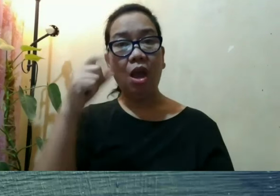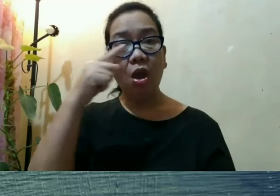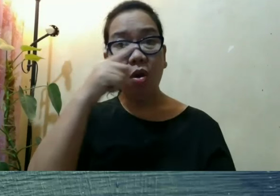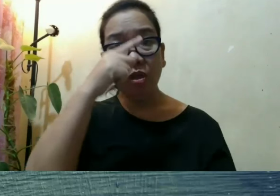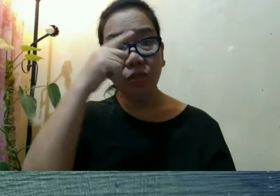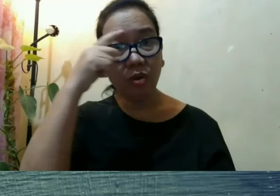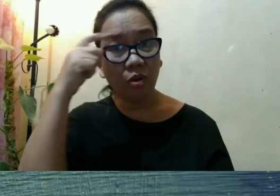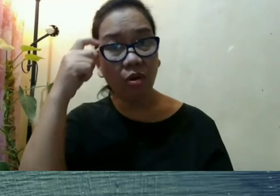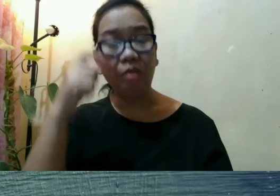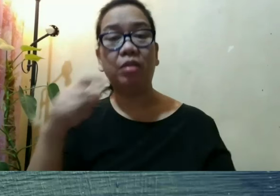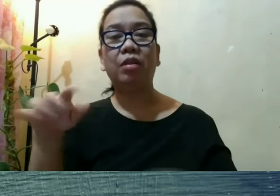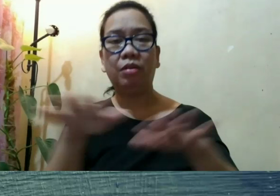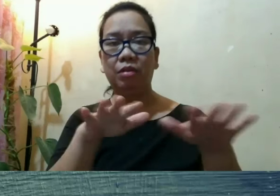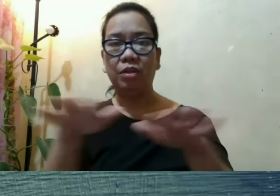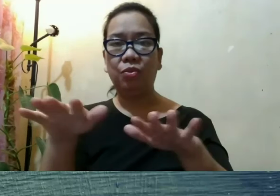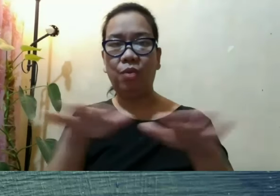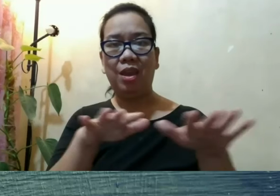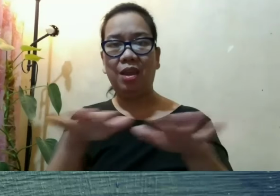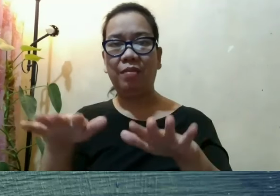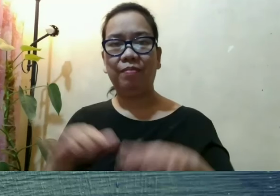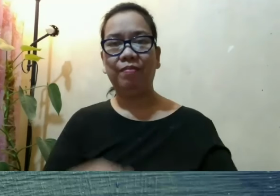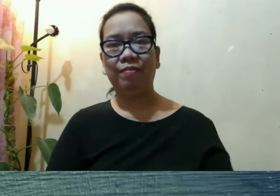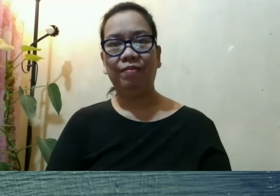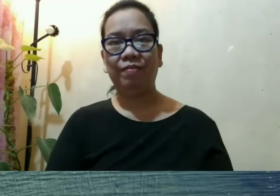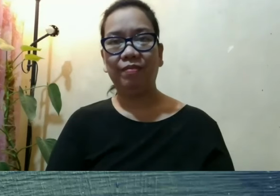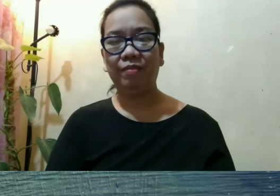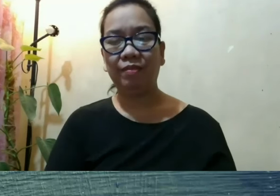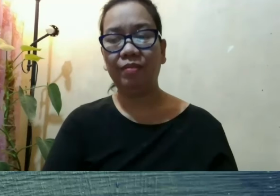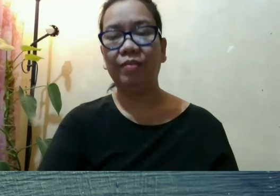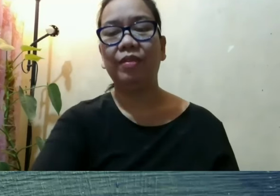skyscrapers also cause earthquake?